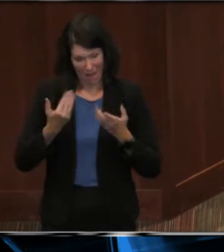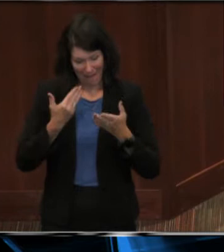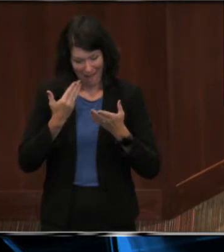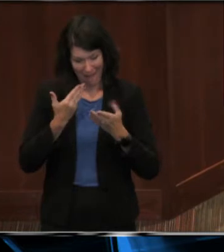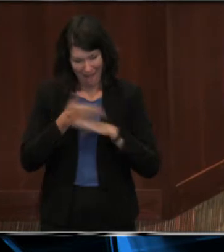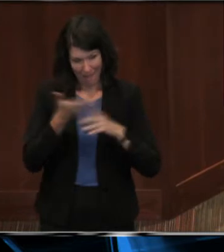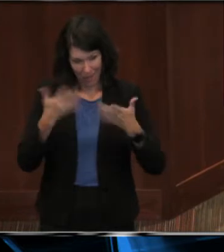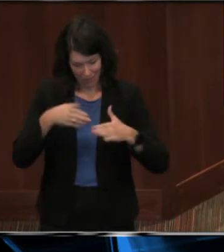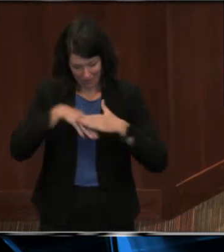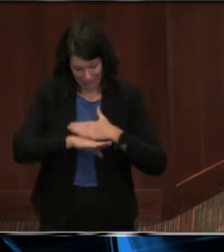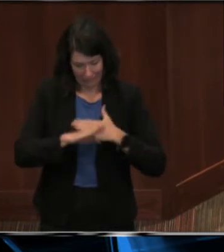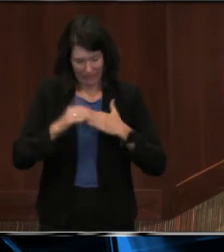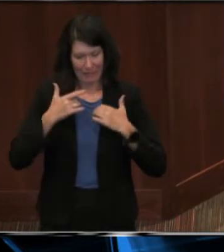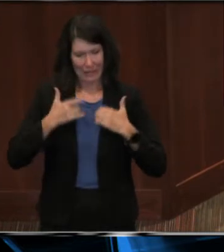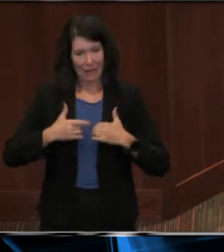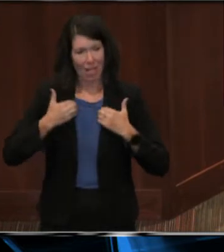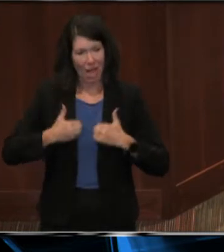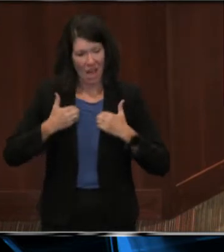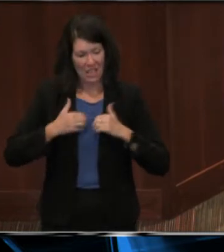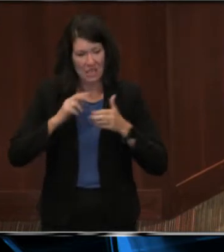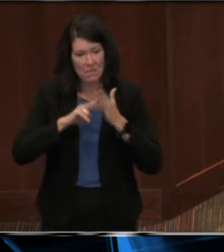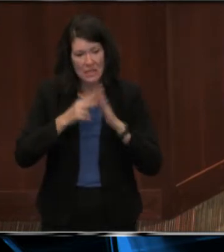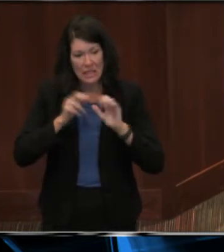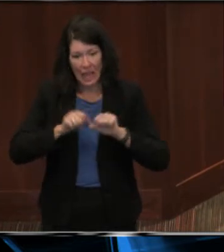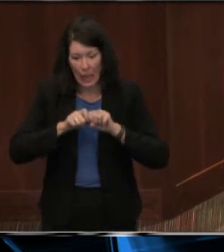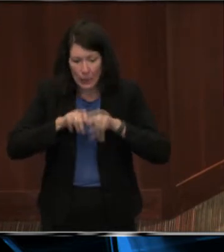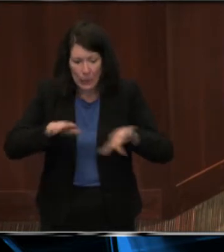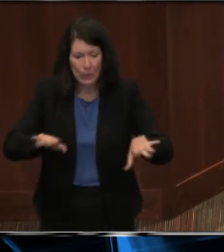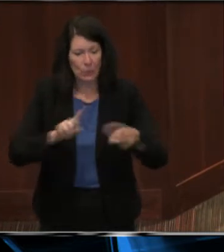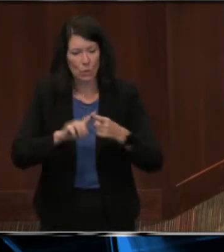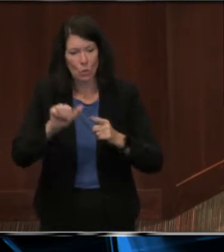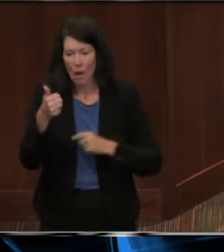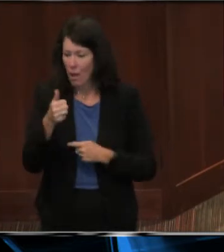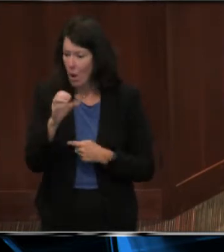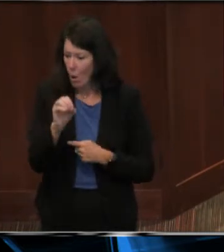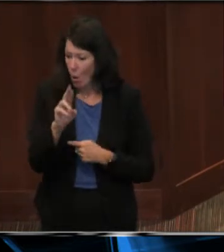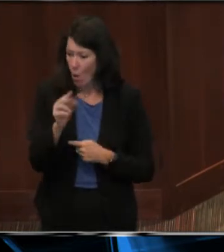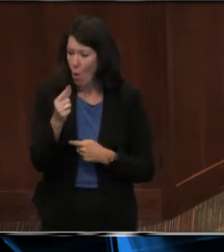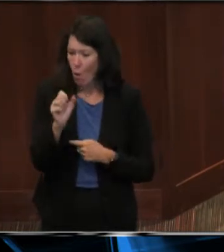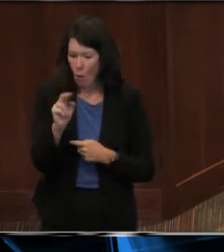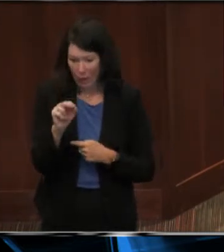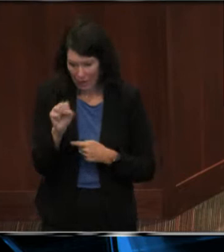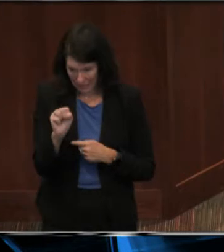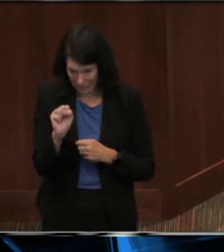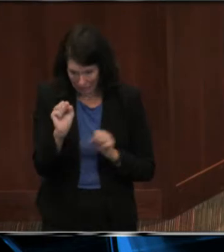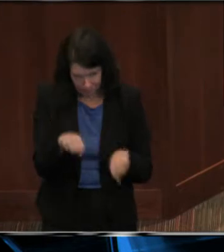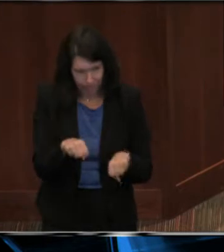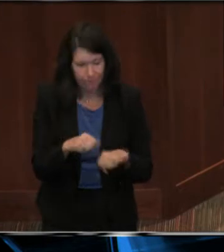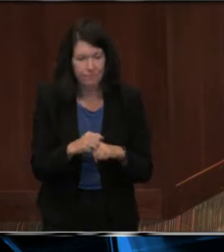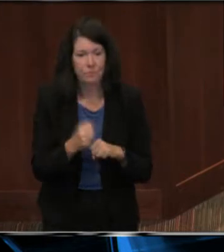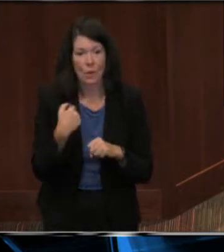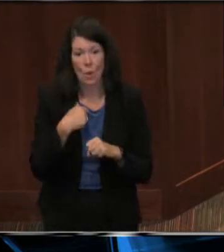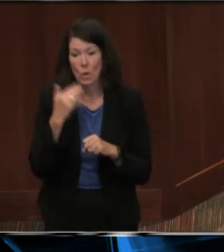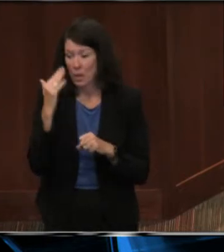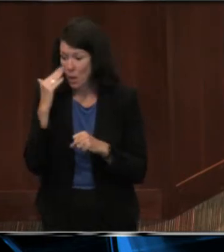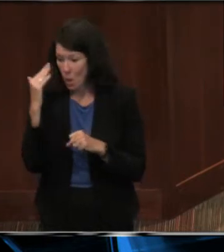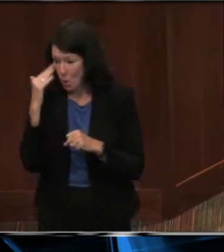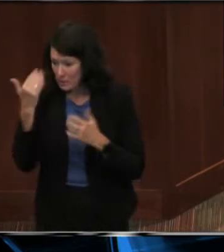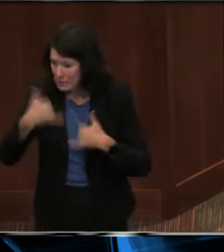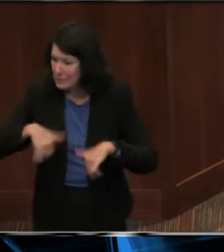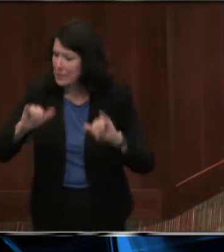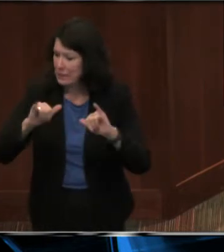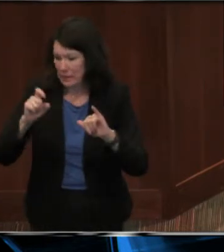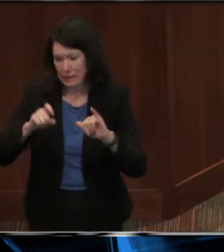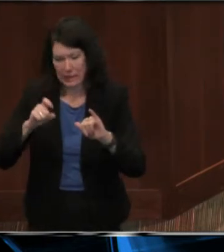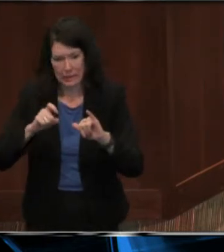an endothelial response, which means they can affect other organs. So we know that there still is